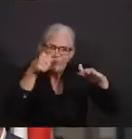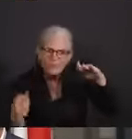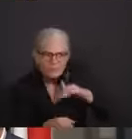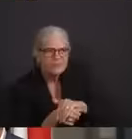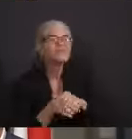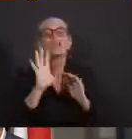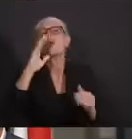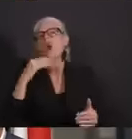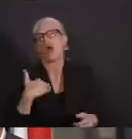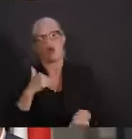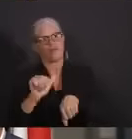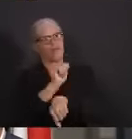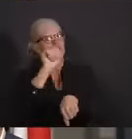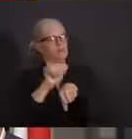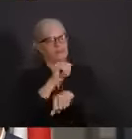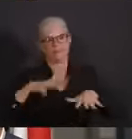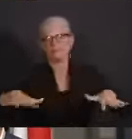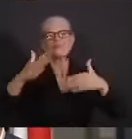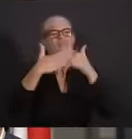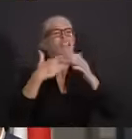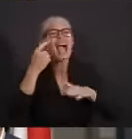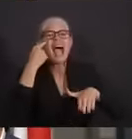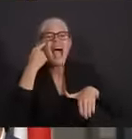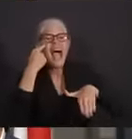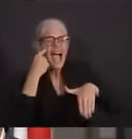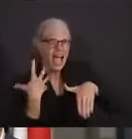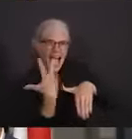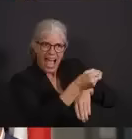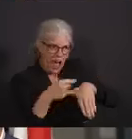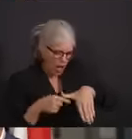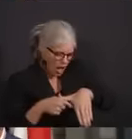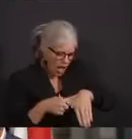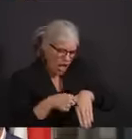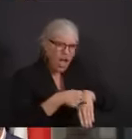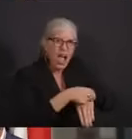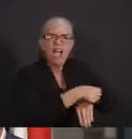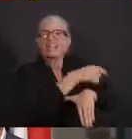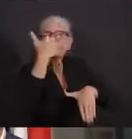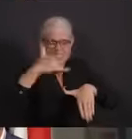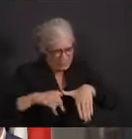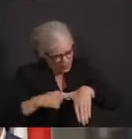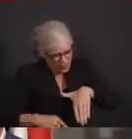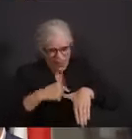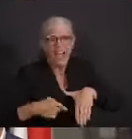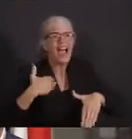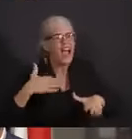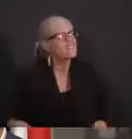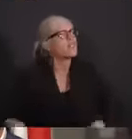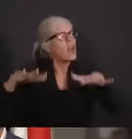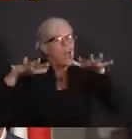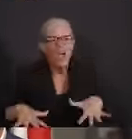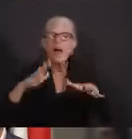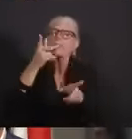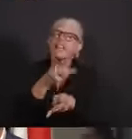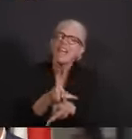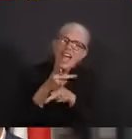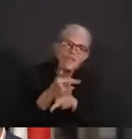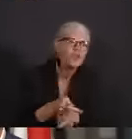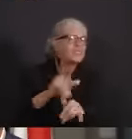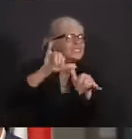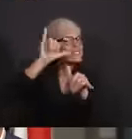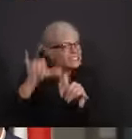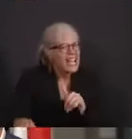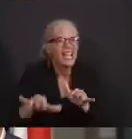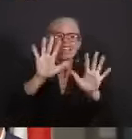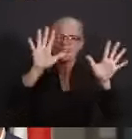hazards. Even when it passes, if there's floodwaters, be very careful about any of that. Help is on the way. We're going to get everyone back, get everyone up on their